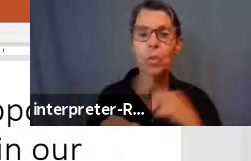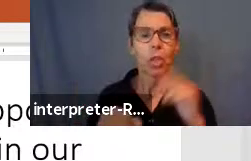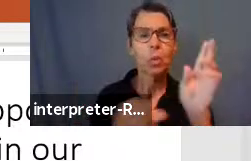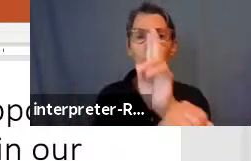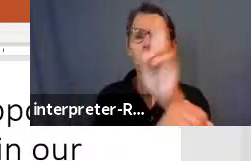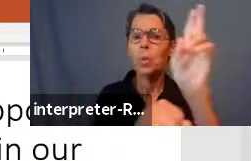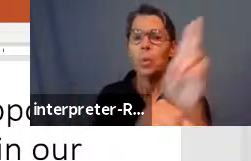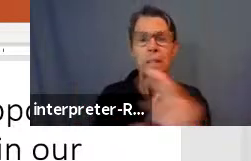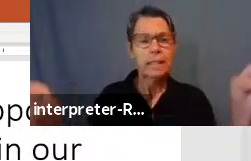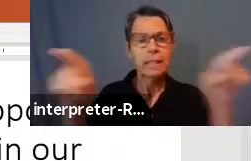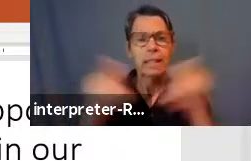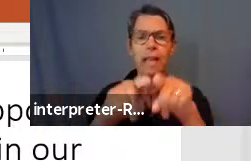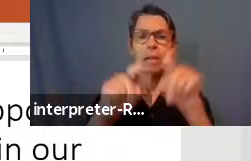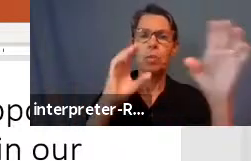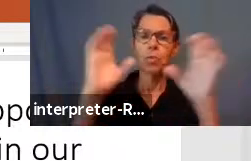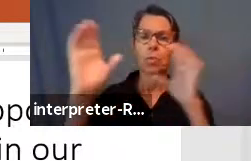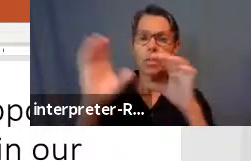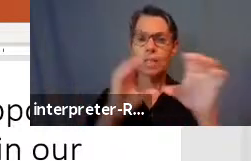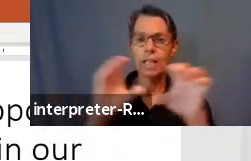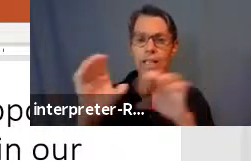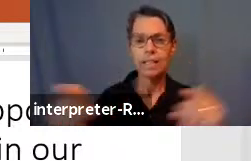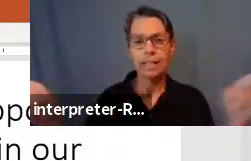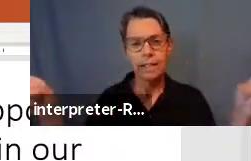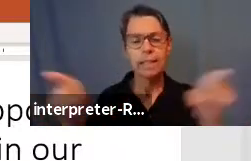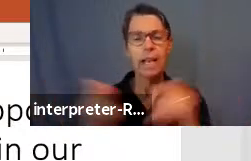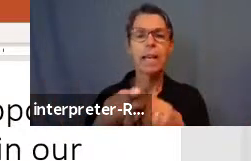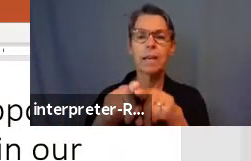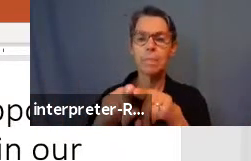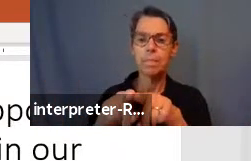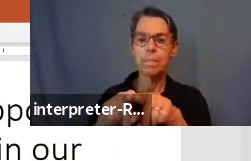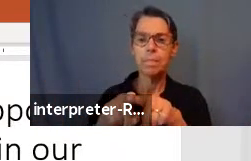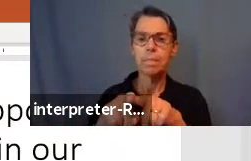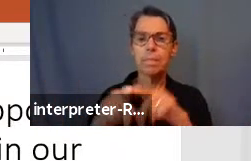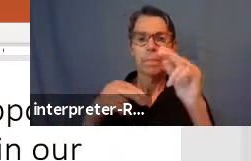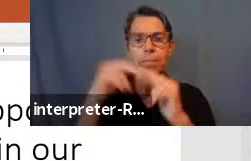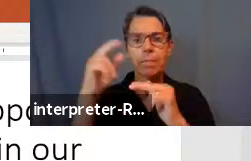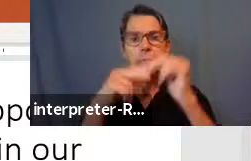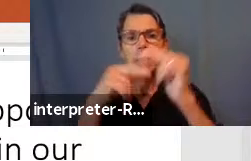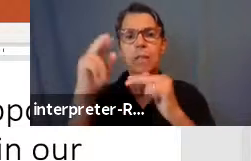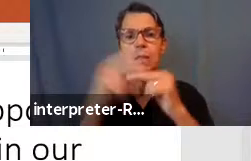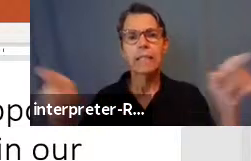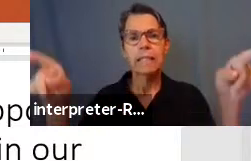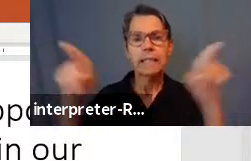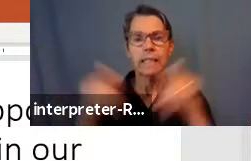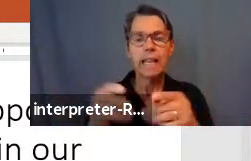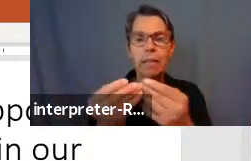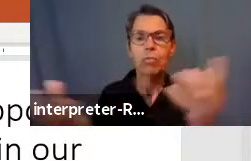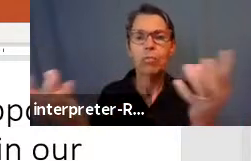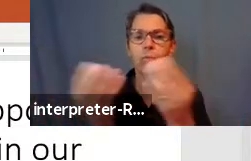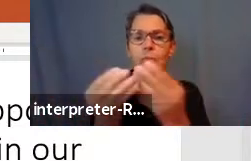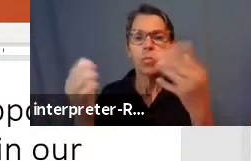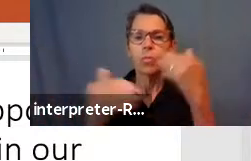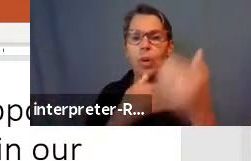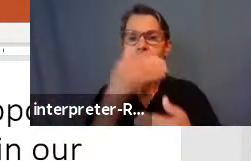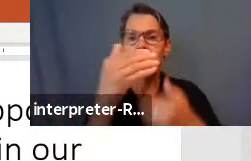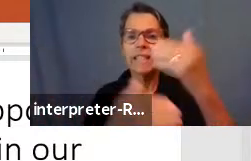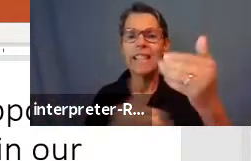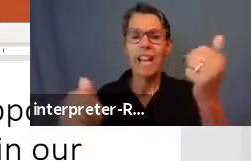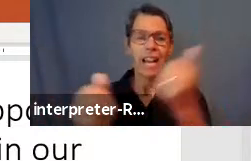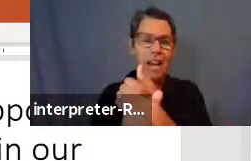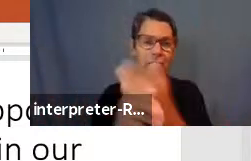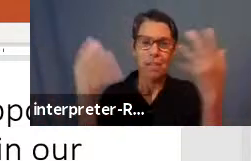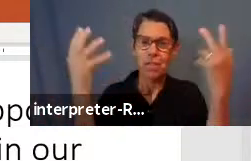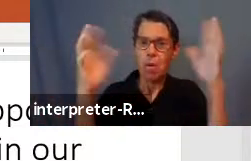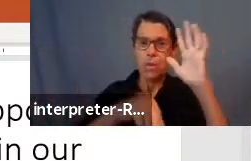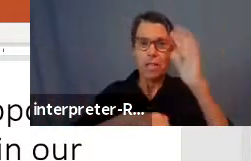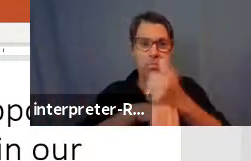same communication lines, used our same facilities and distribution processes and all the things that we have had built